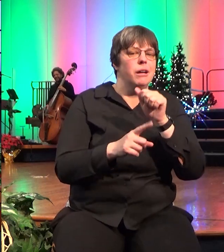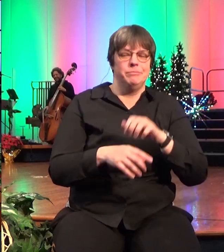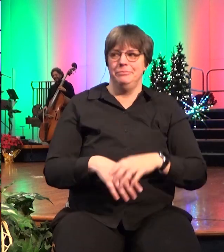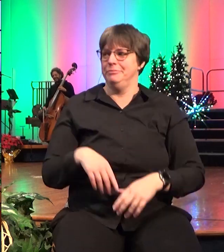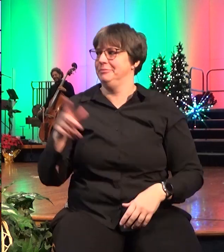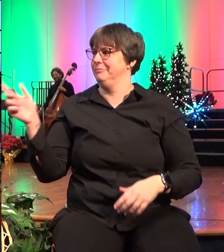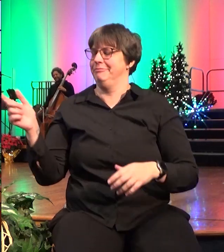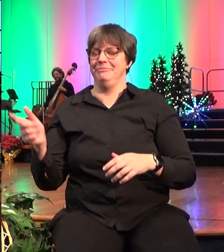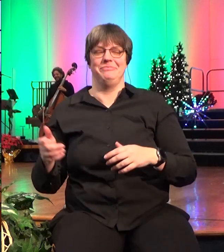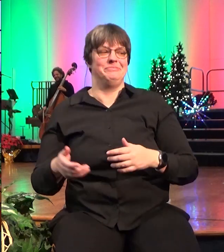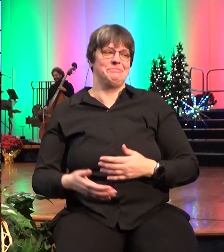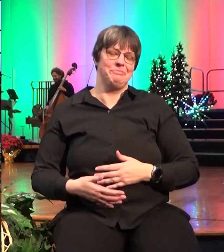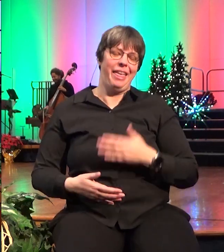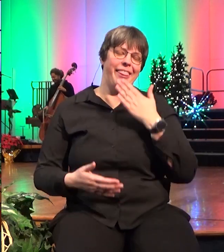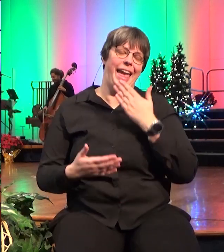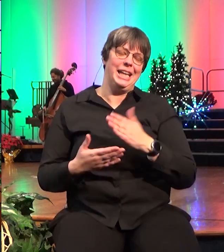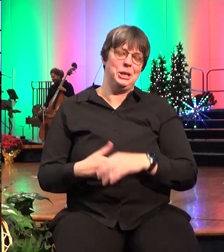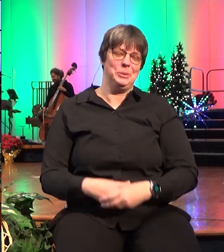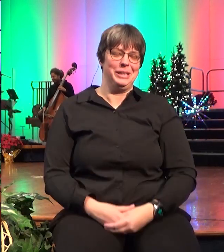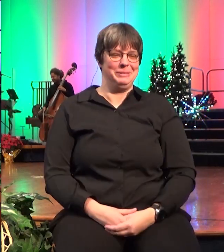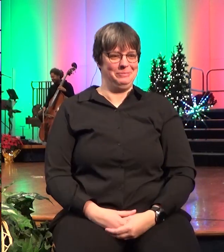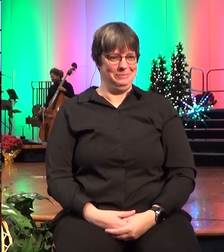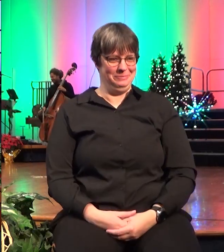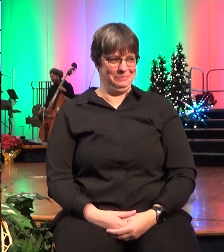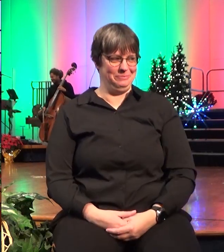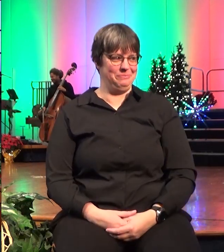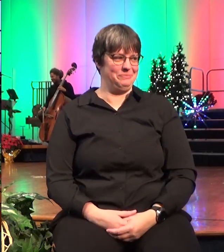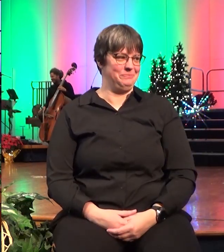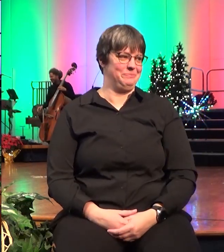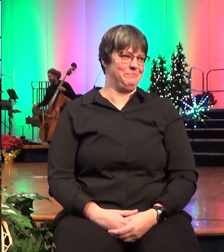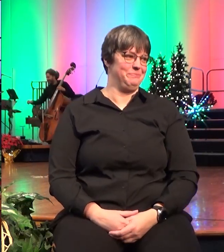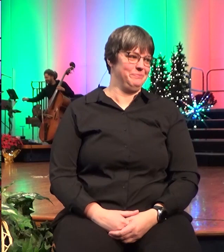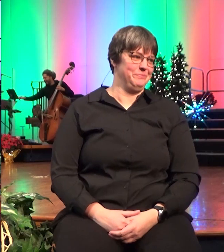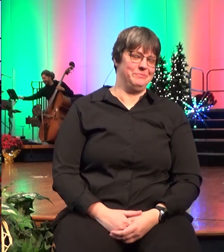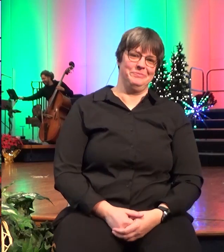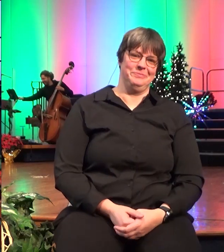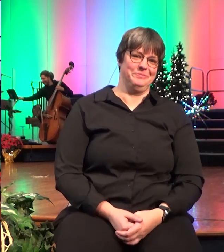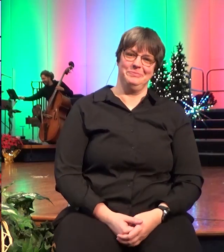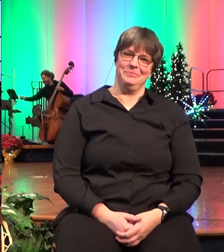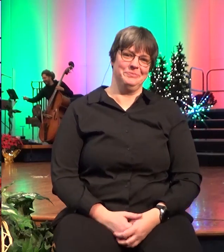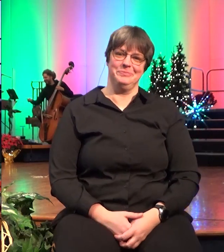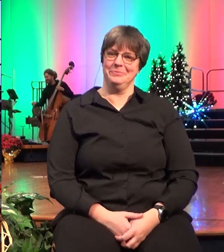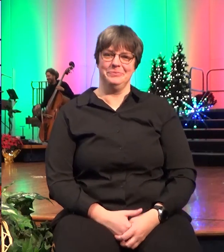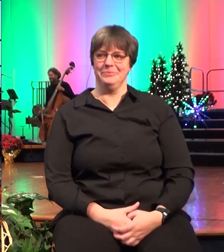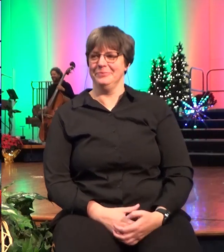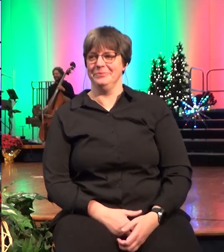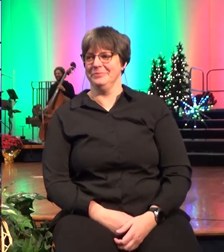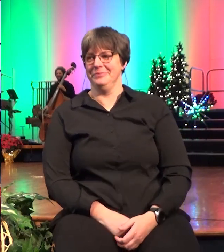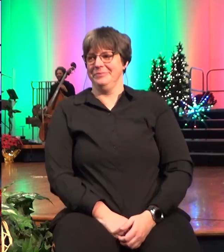Thank you. Thank you. Oh, thank you. Thank you.